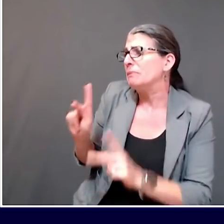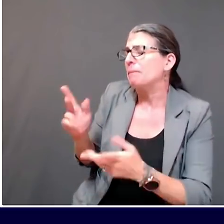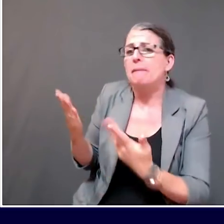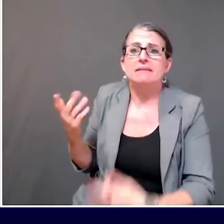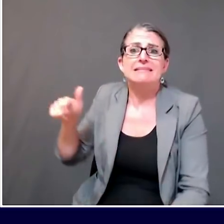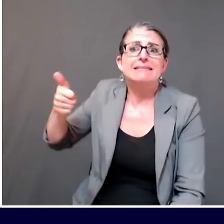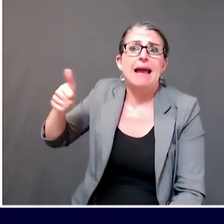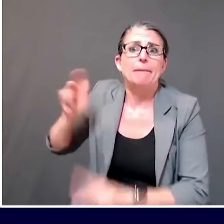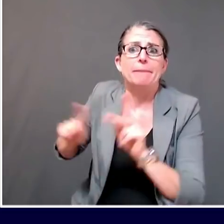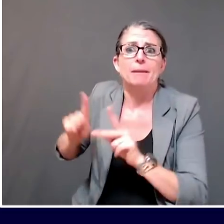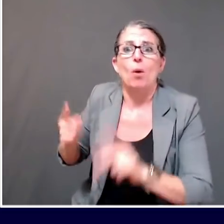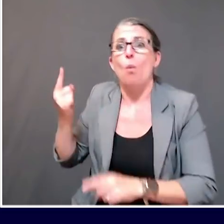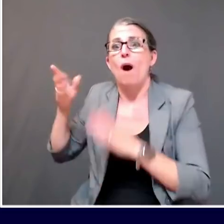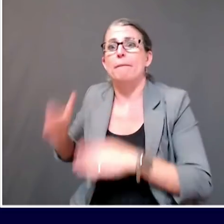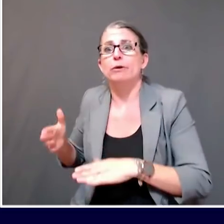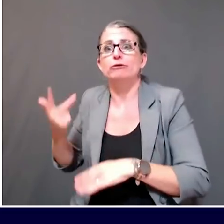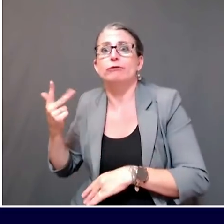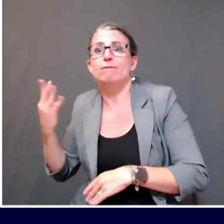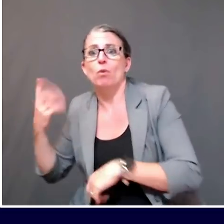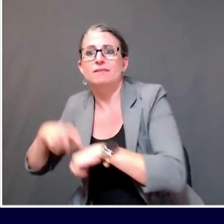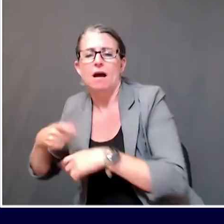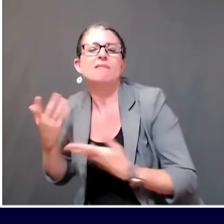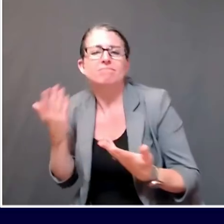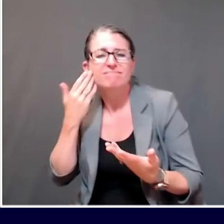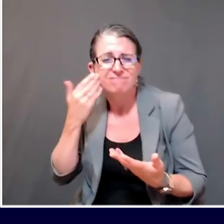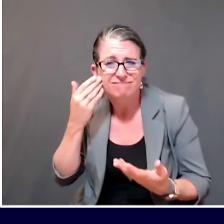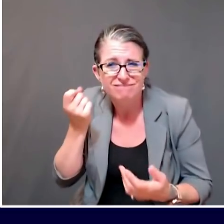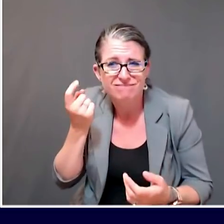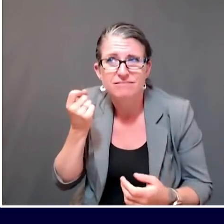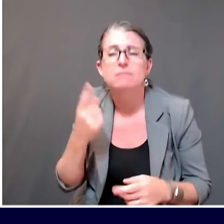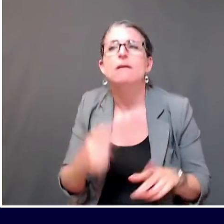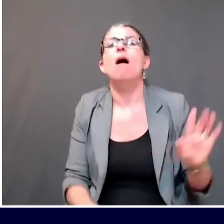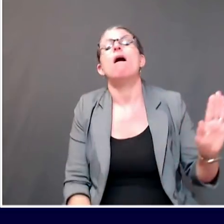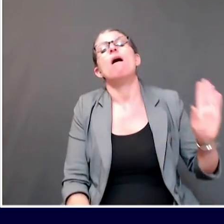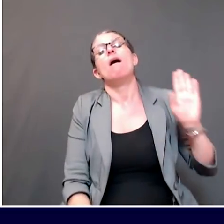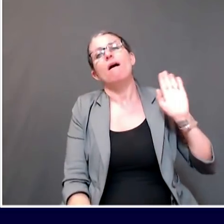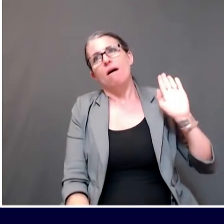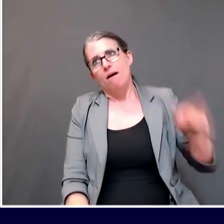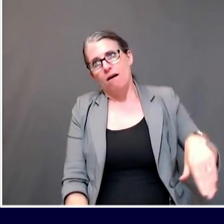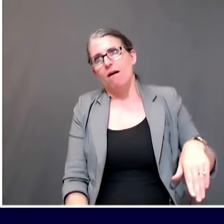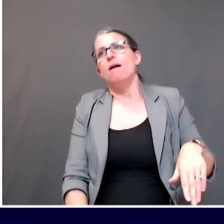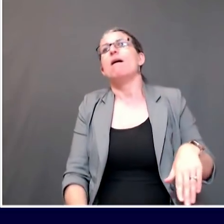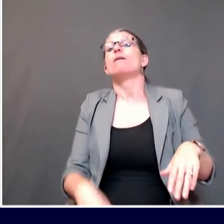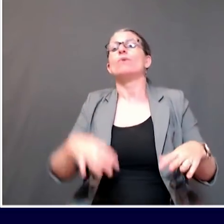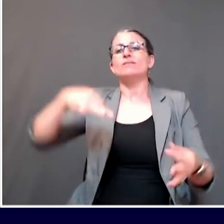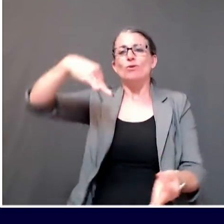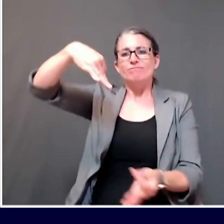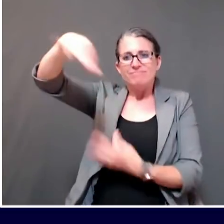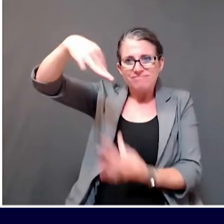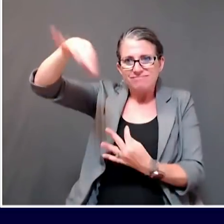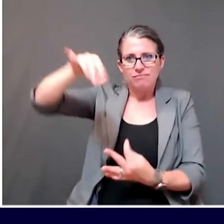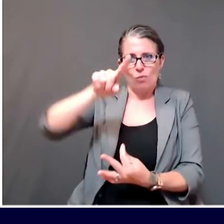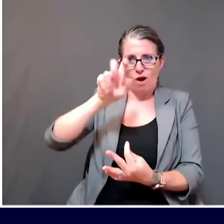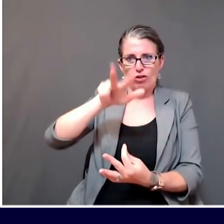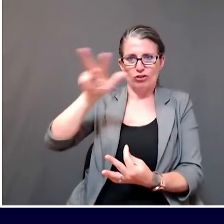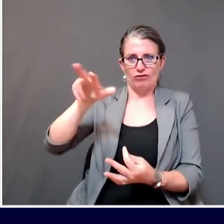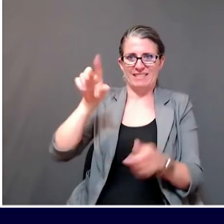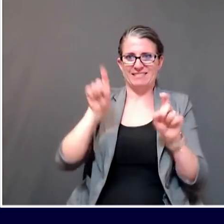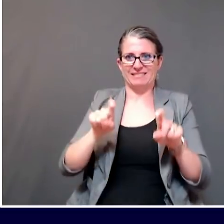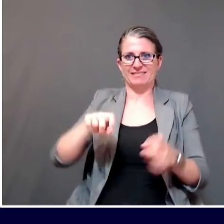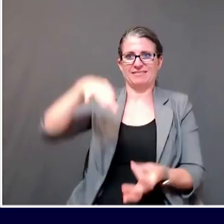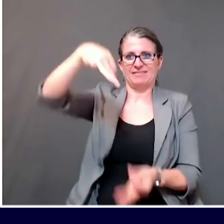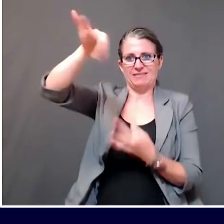thank you. And related to that, one of our listeners asks if a visitor to Maine tests positive after returning to their home